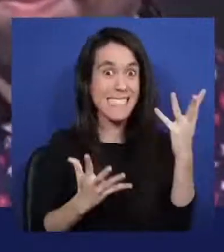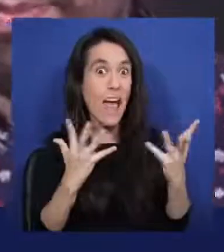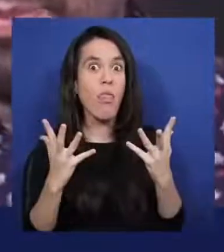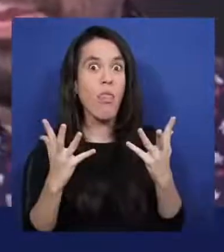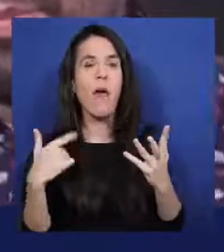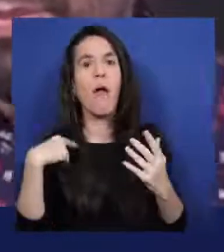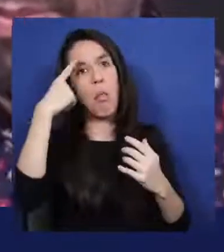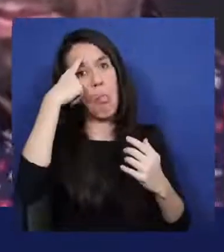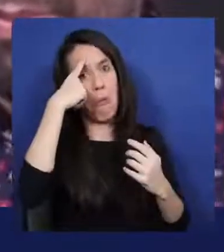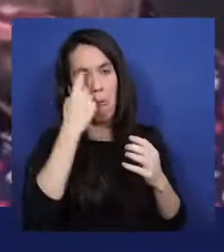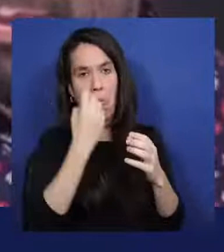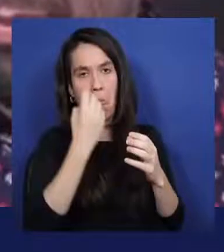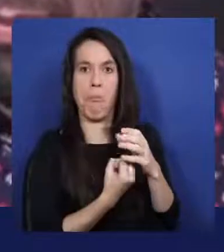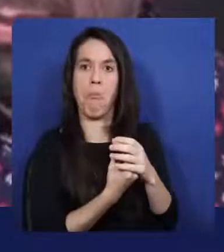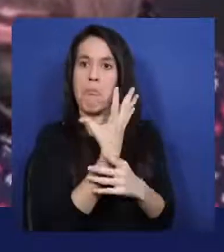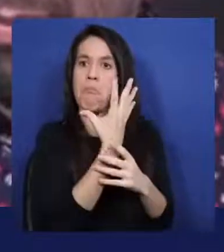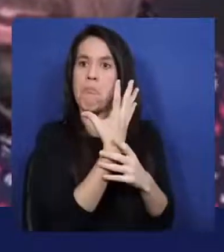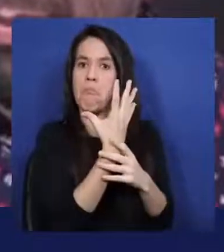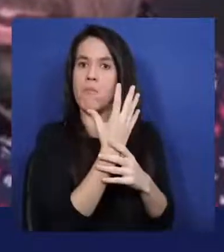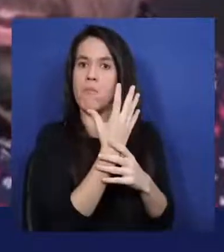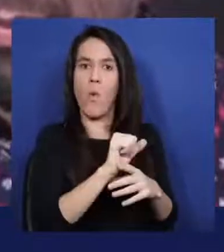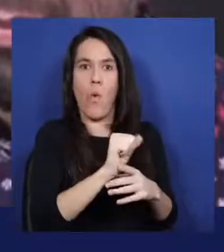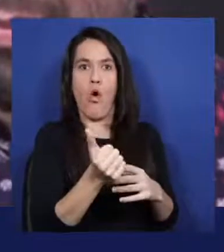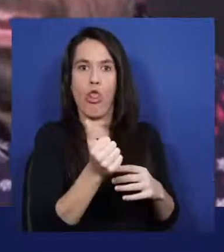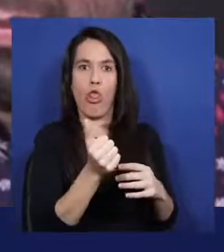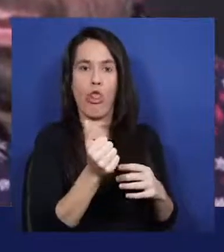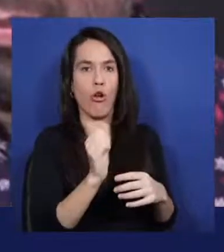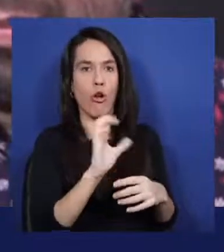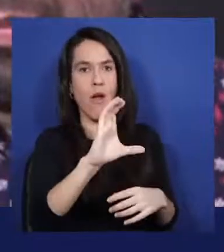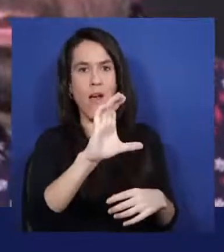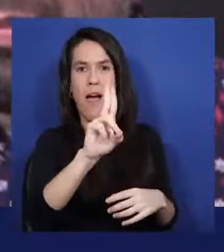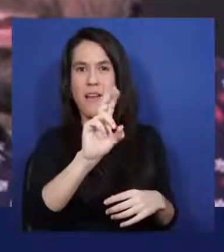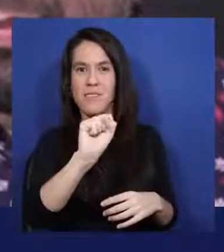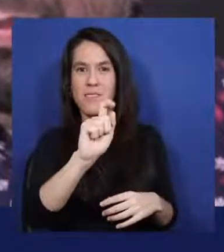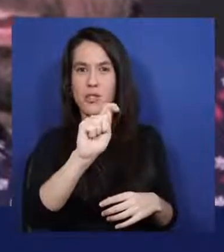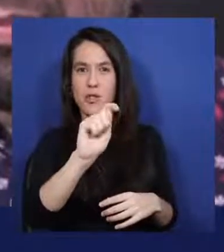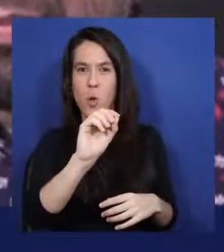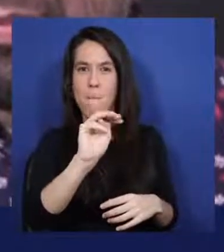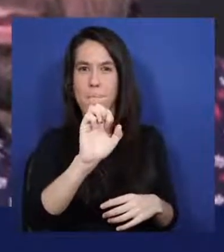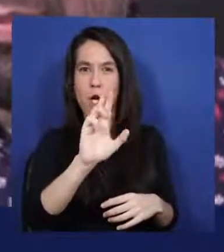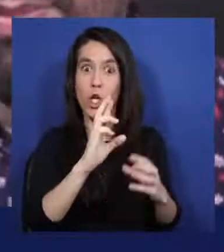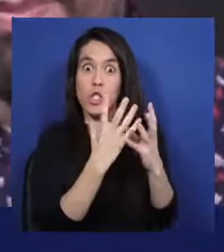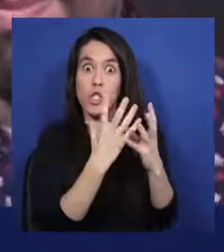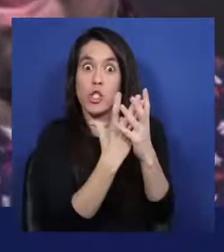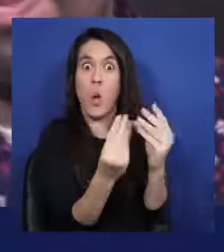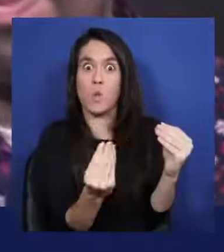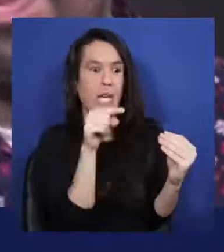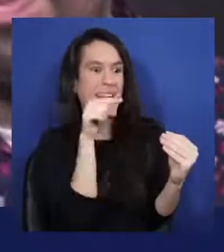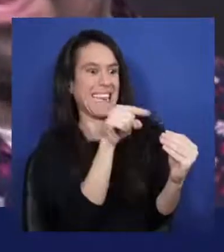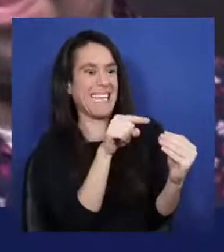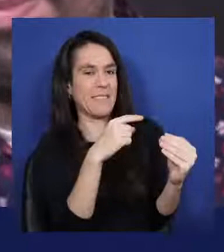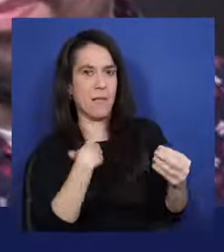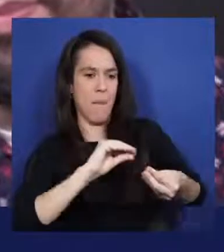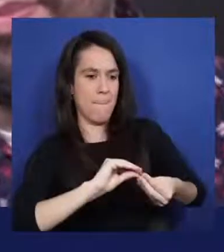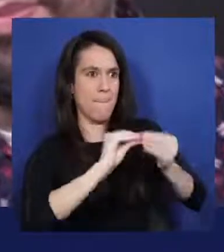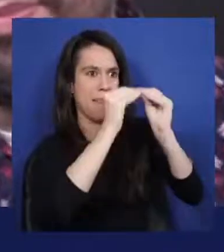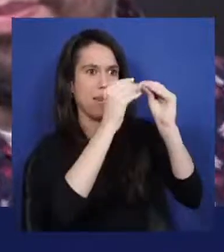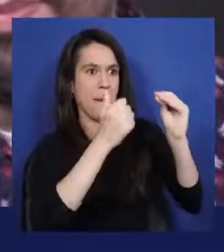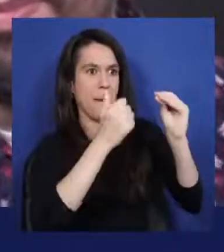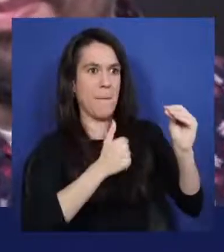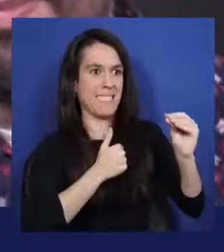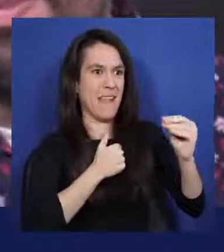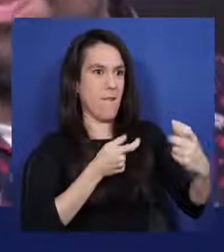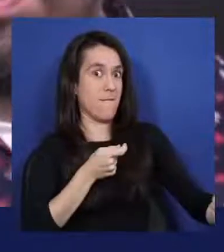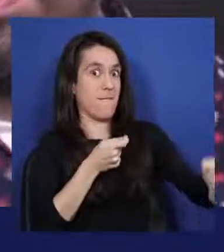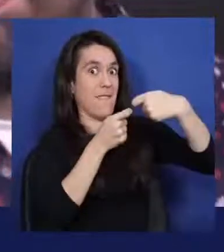about custom solution, and then based on that solution or amount of data that you have, you can figure